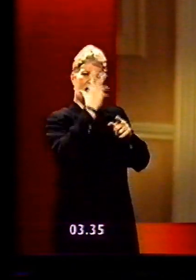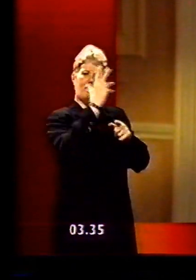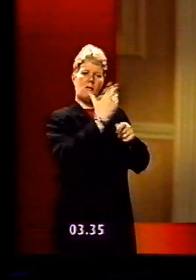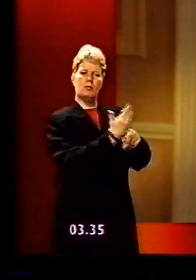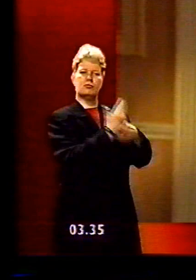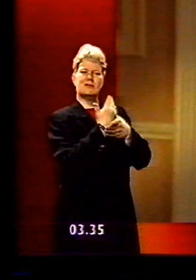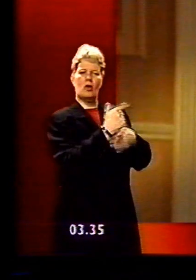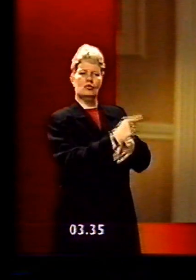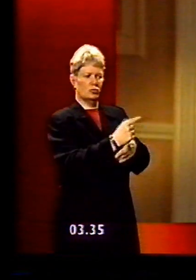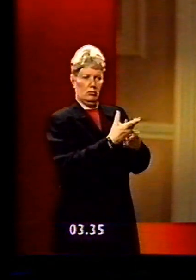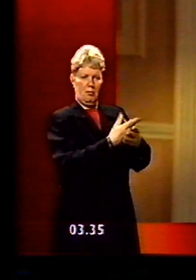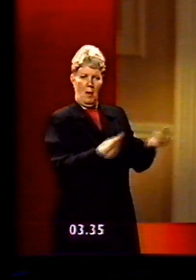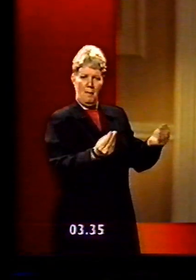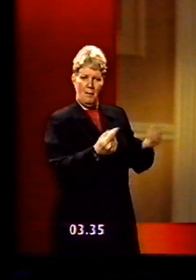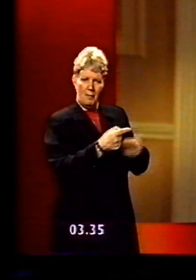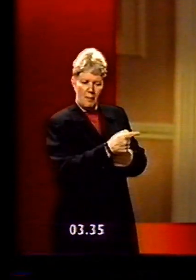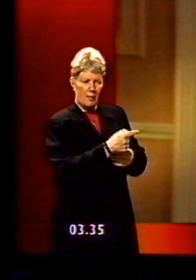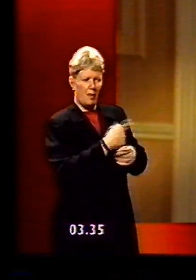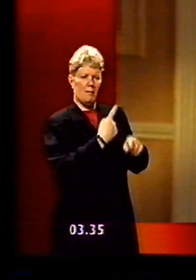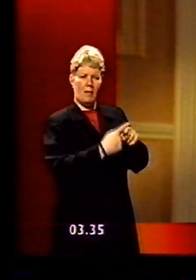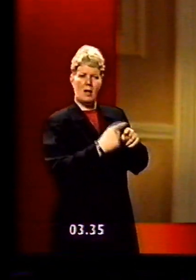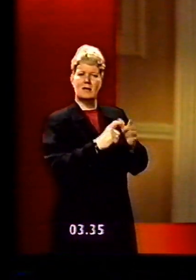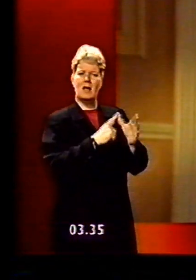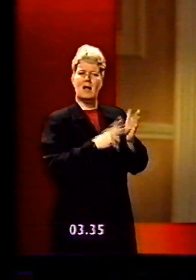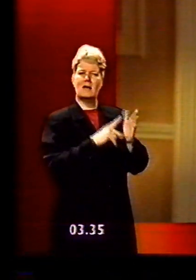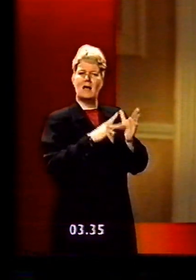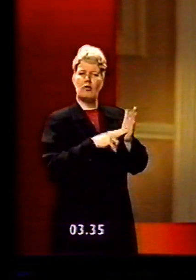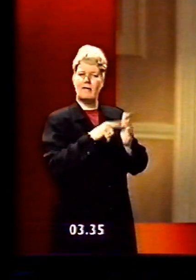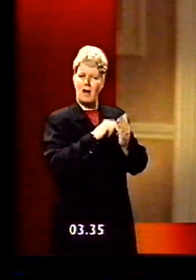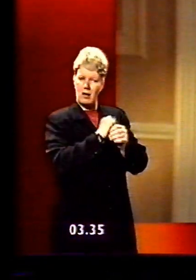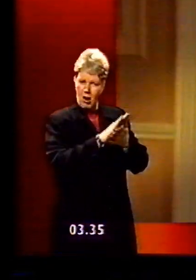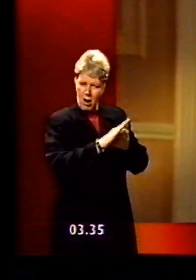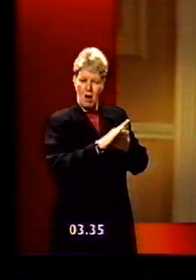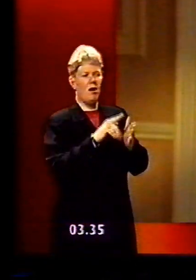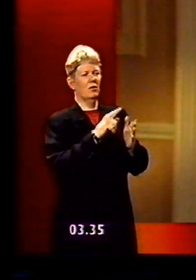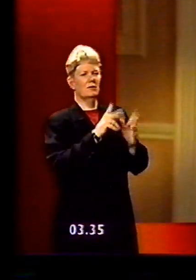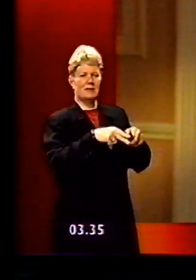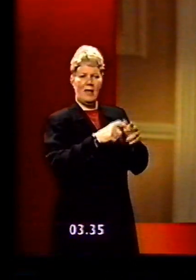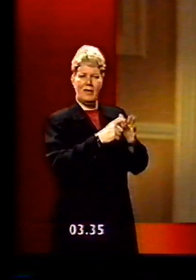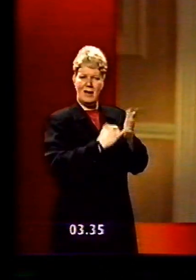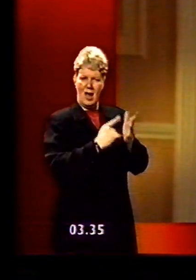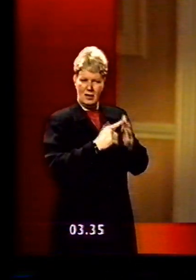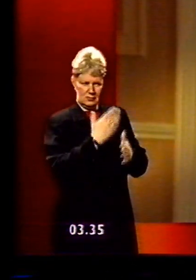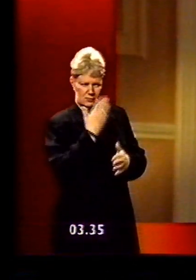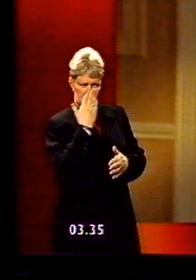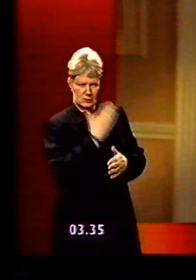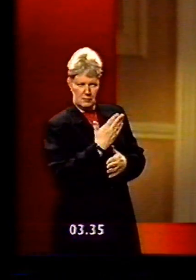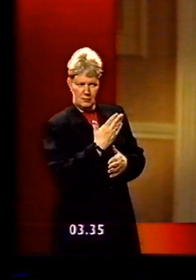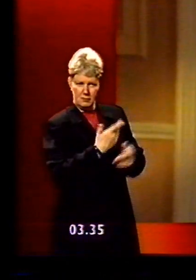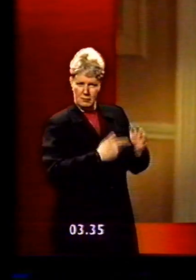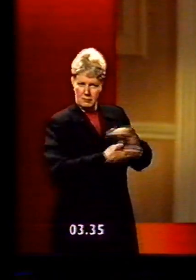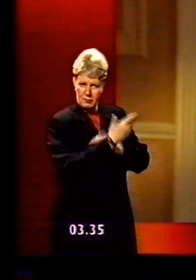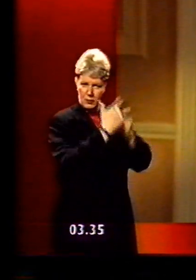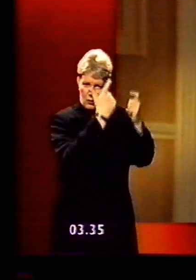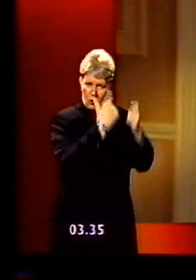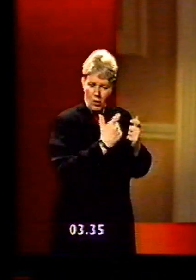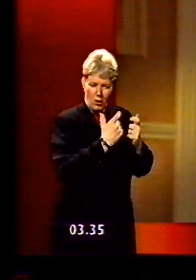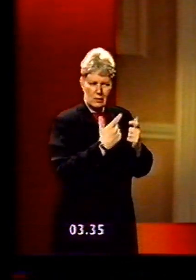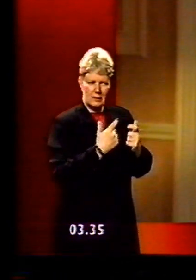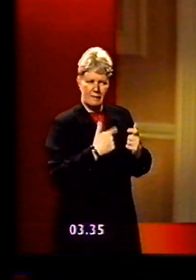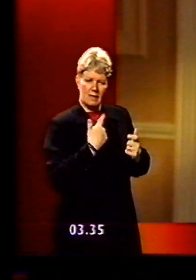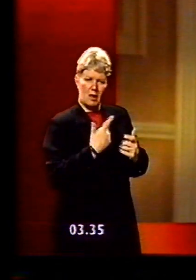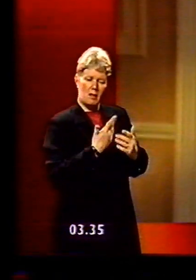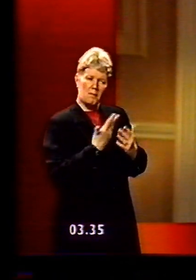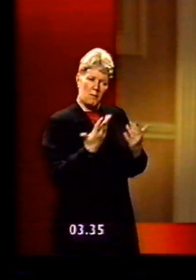now that the Caravan of Death case seems to be going to enter court, I think there is a much